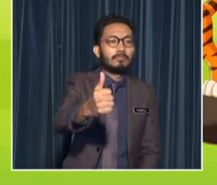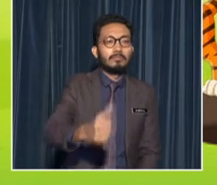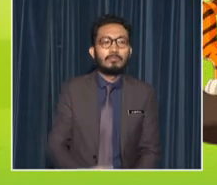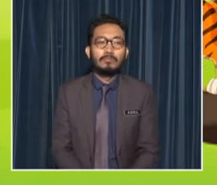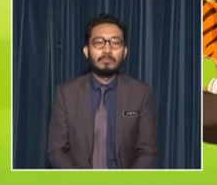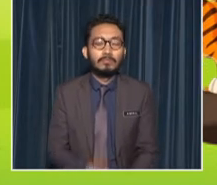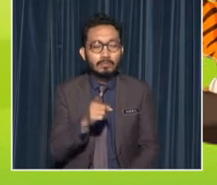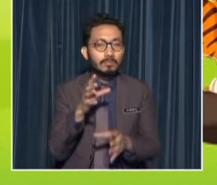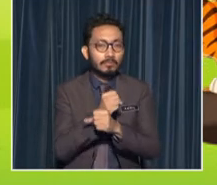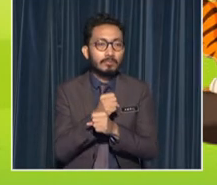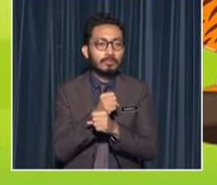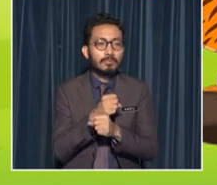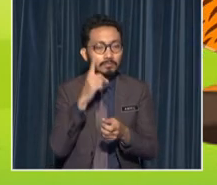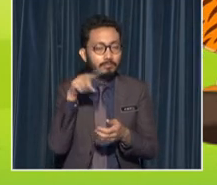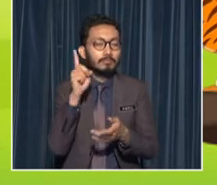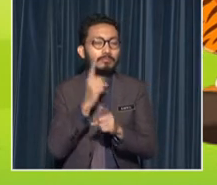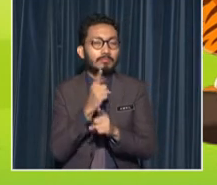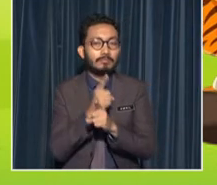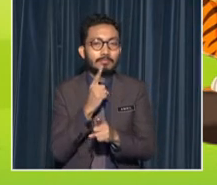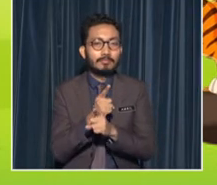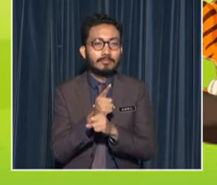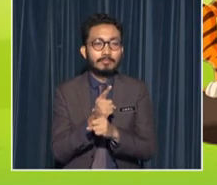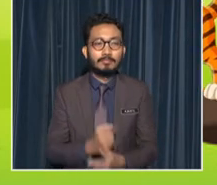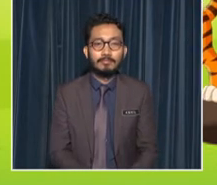Amazing! You got them right!